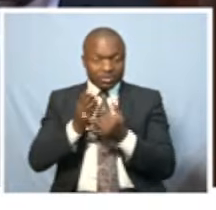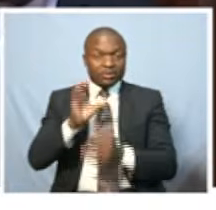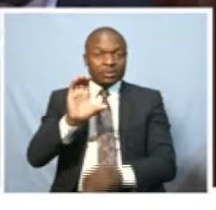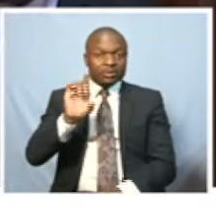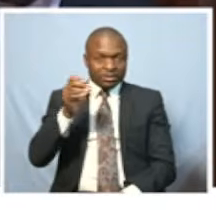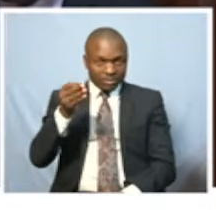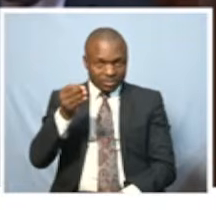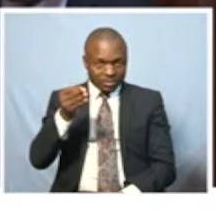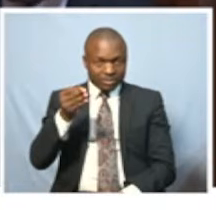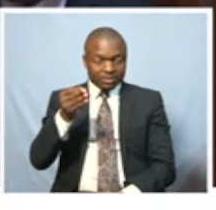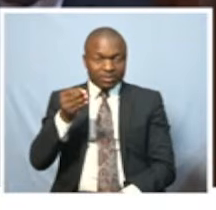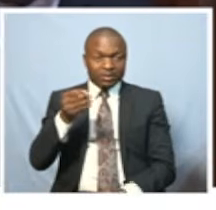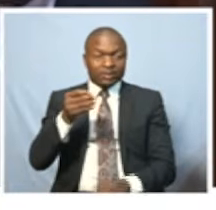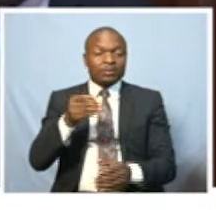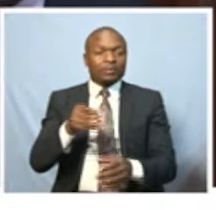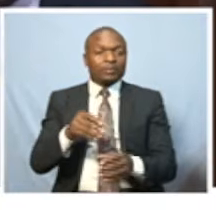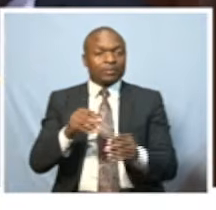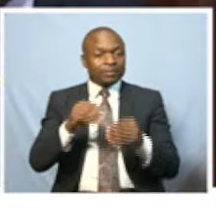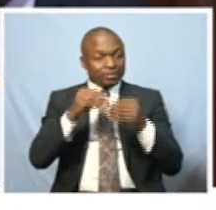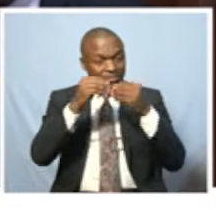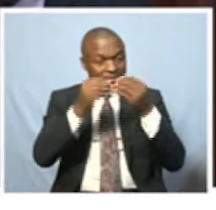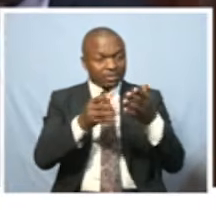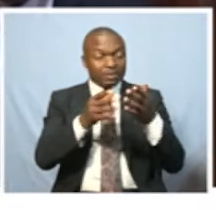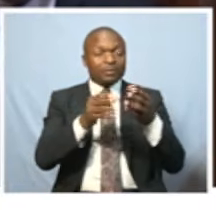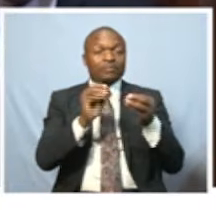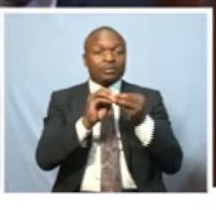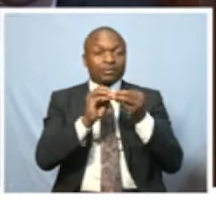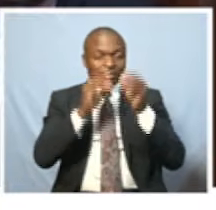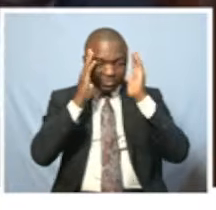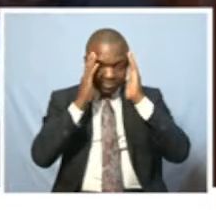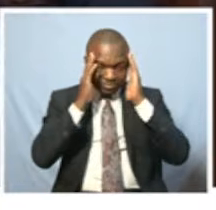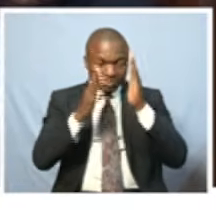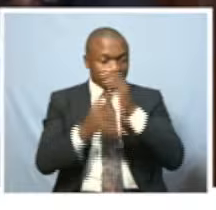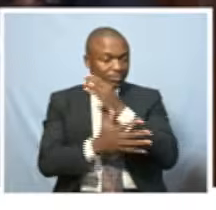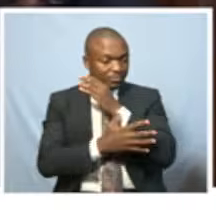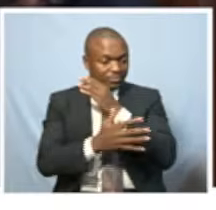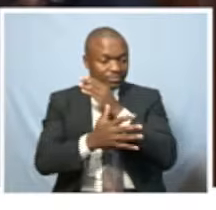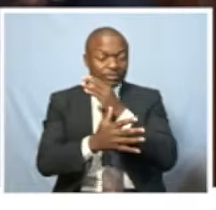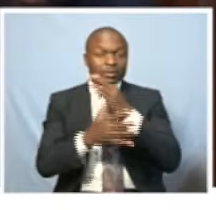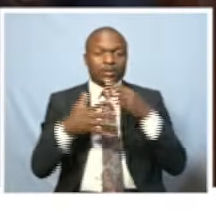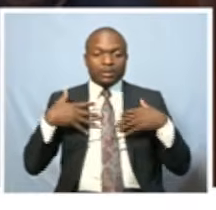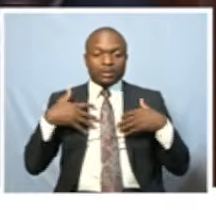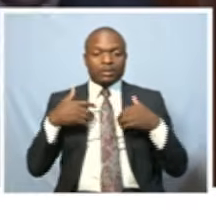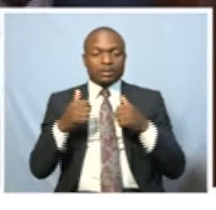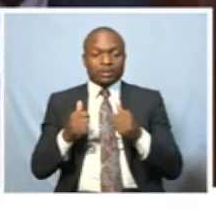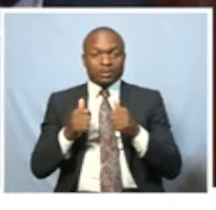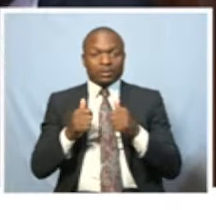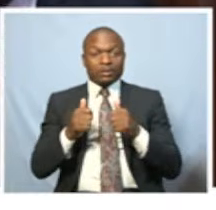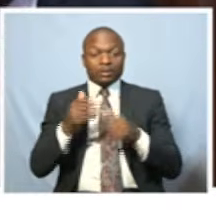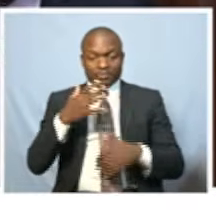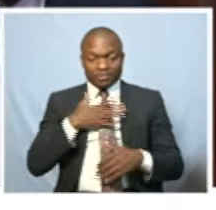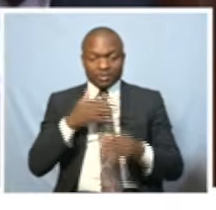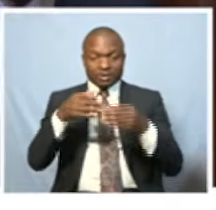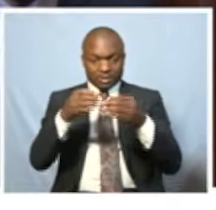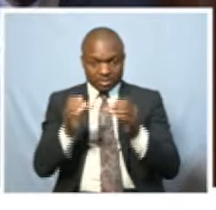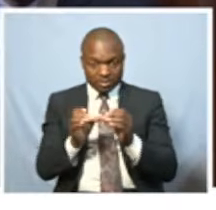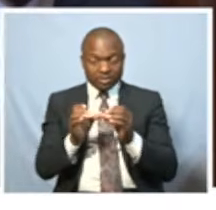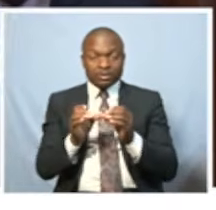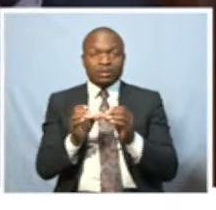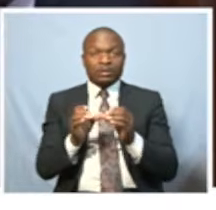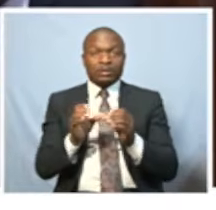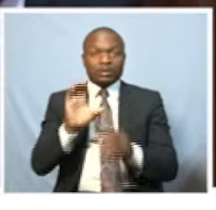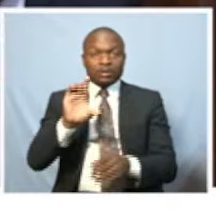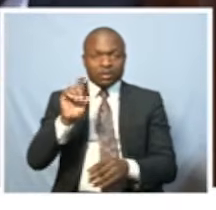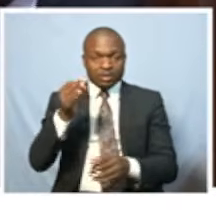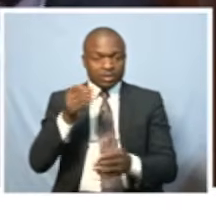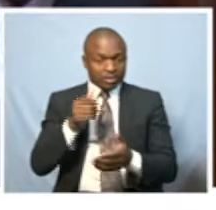CDF, has paid special attention to maternal health. In Chikankata alone, CDF